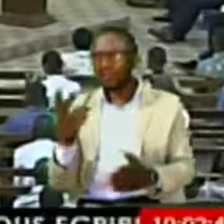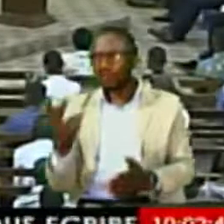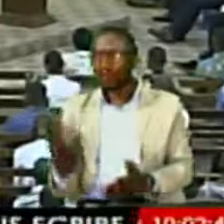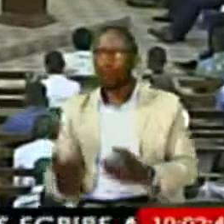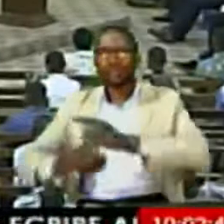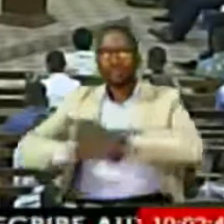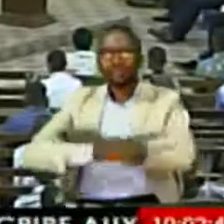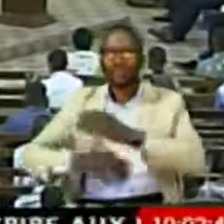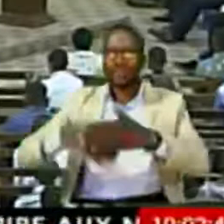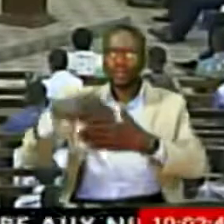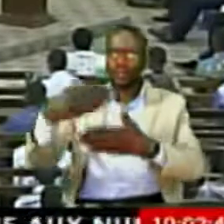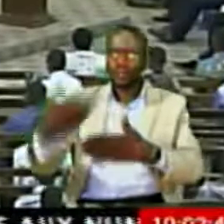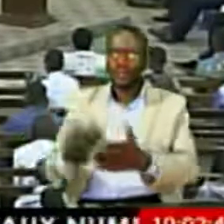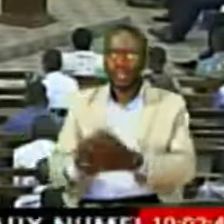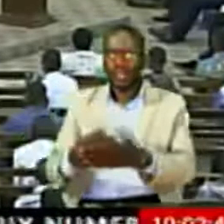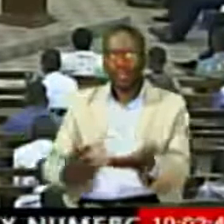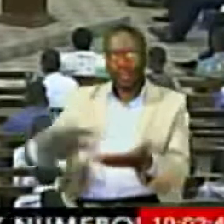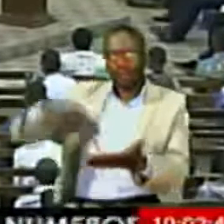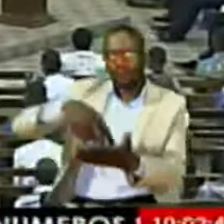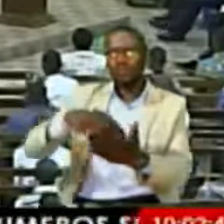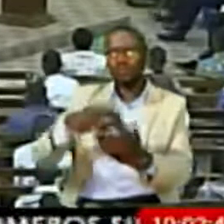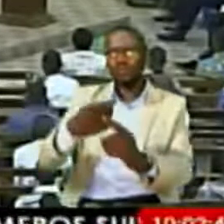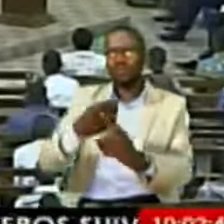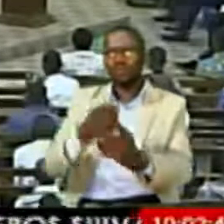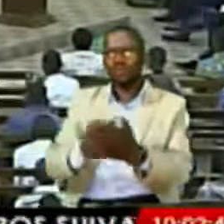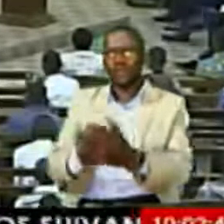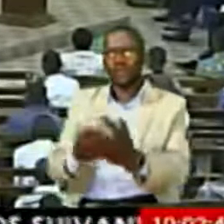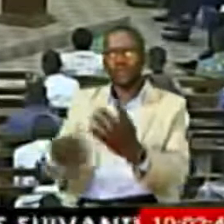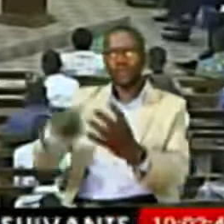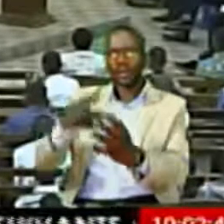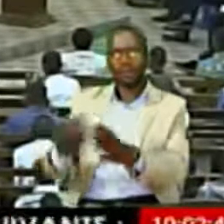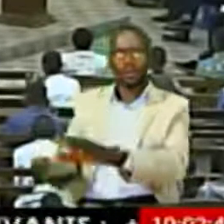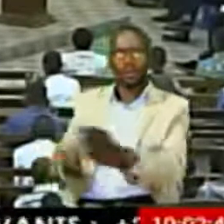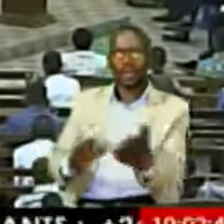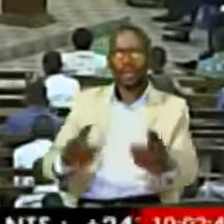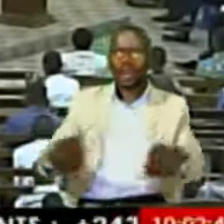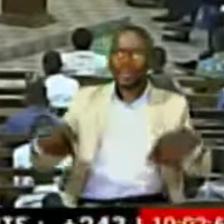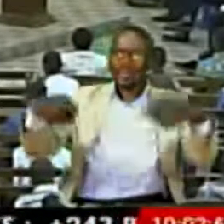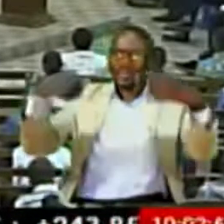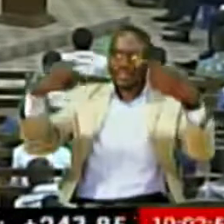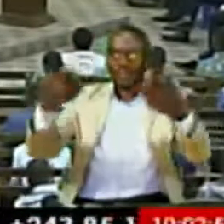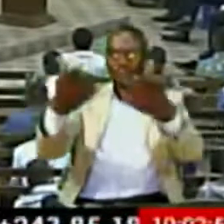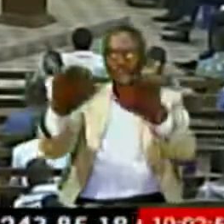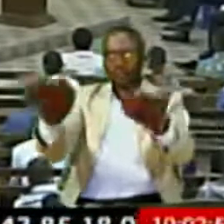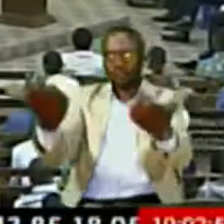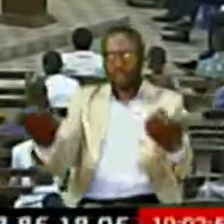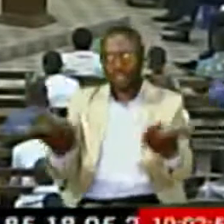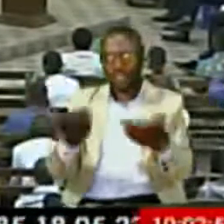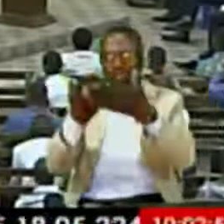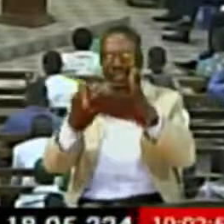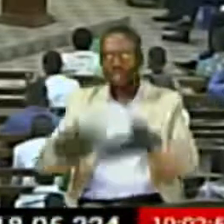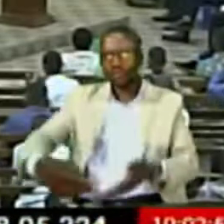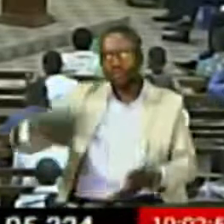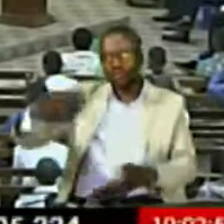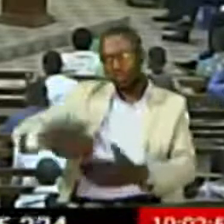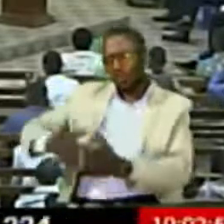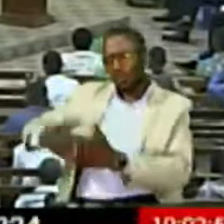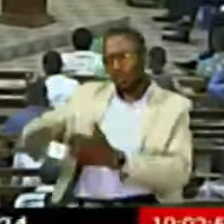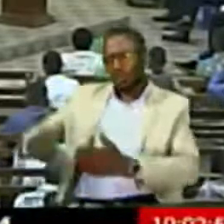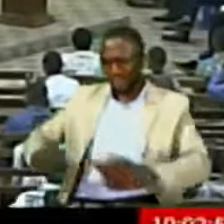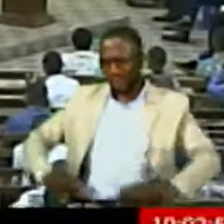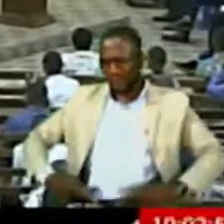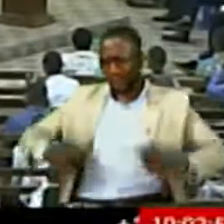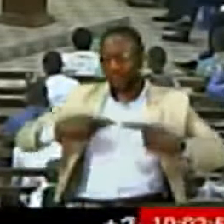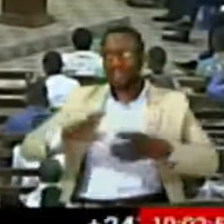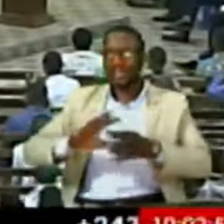third day, he rose up from the dead. Il monta dans les lieux célestes. And he ascended in the heavenly places. À la droite de la majesté